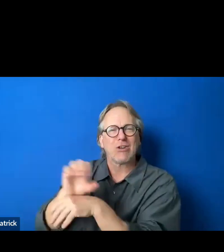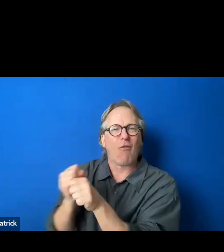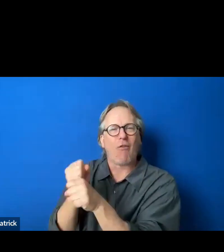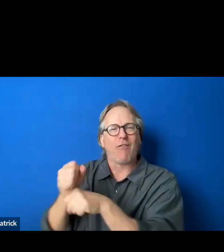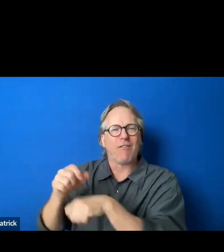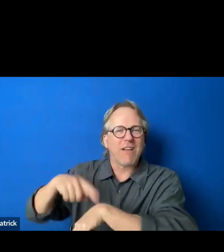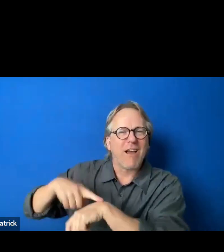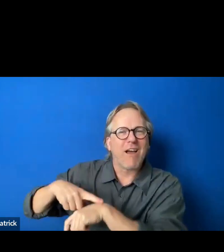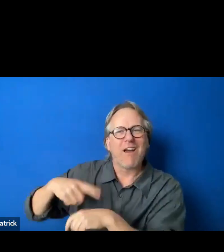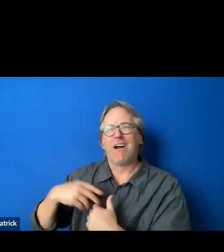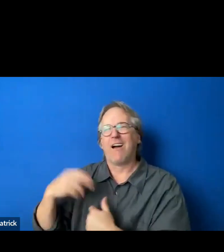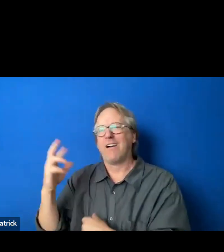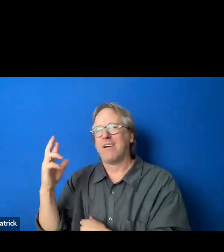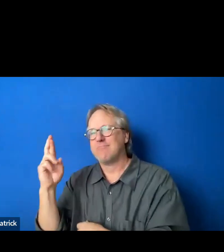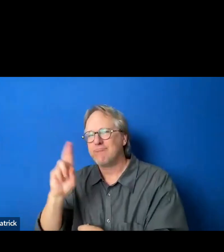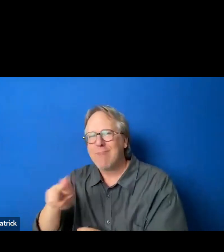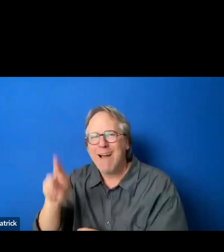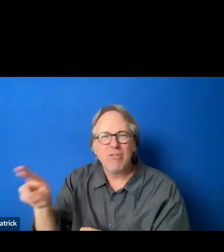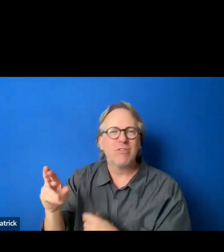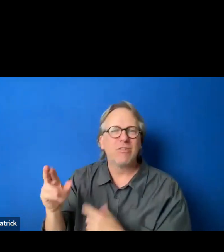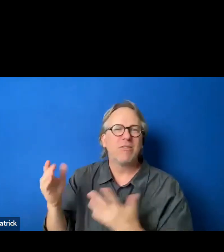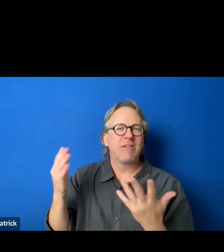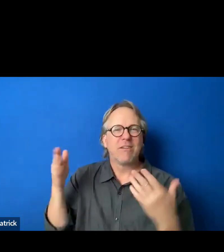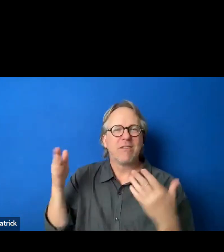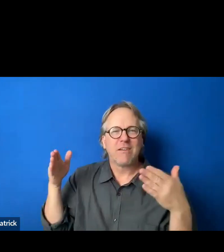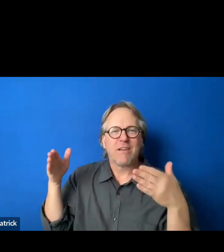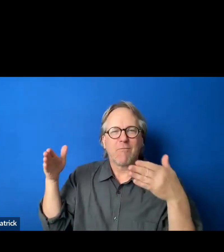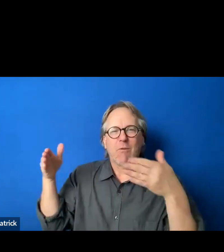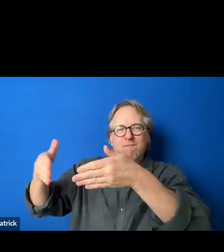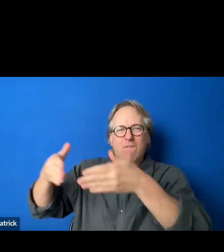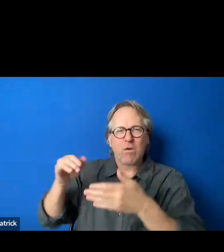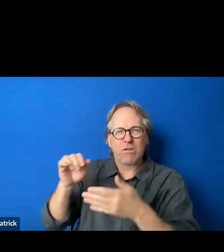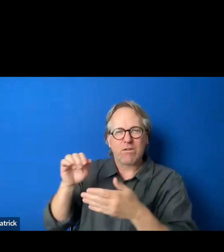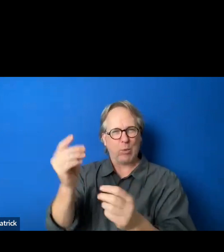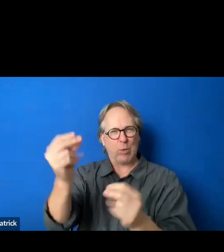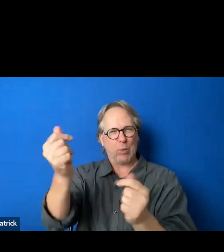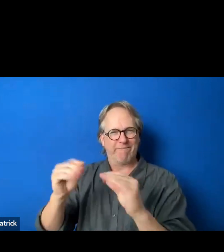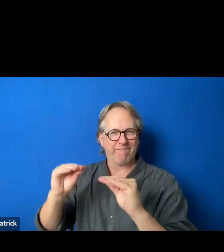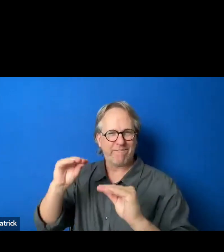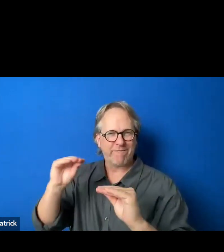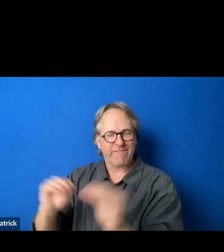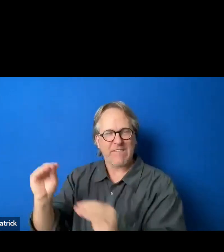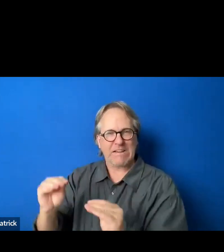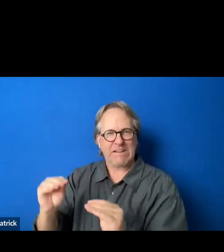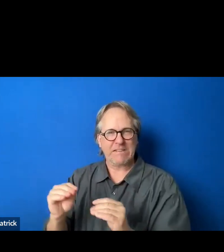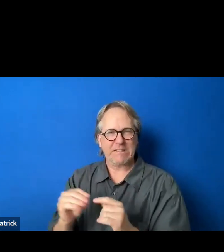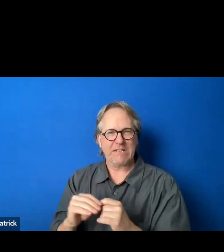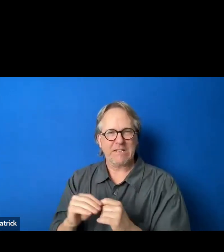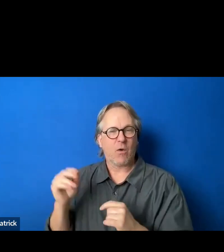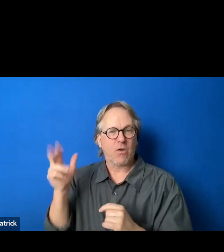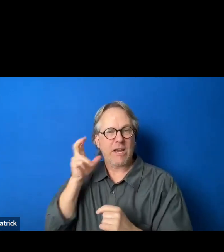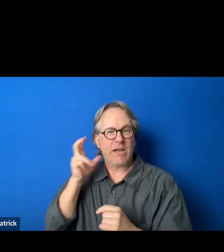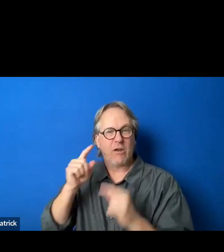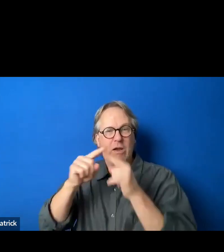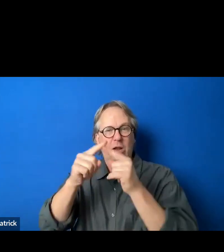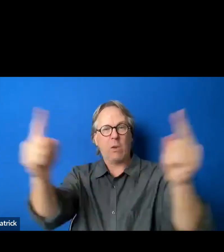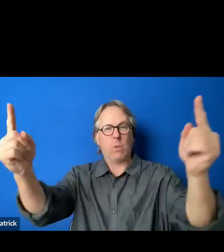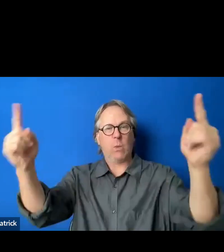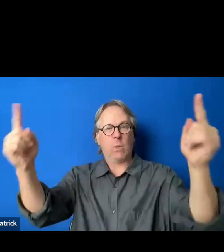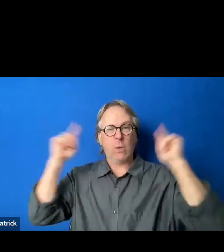the restroom when they need to. We focus on those things. We focus on the hearing loops because so many of